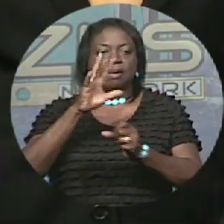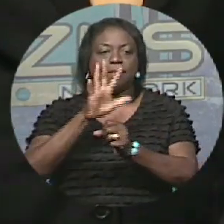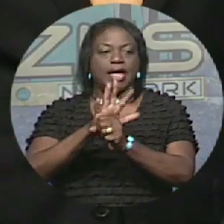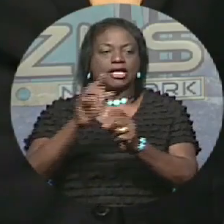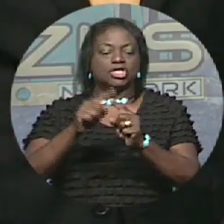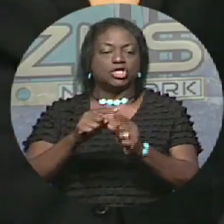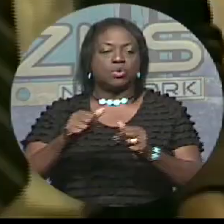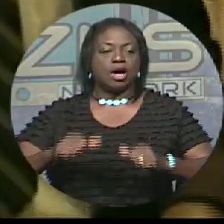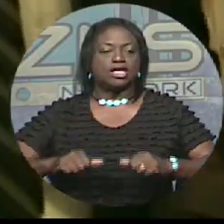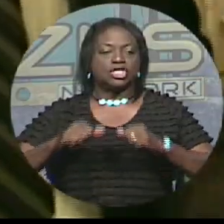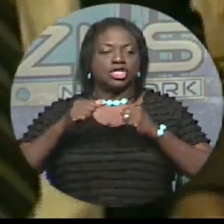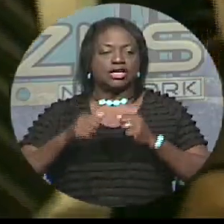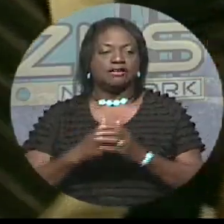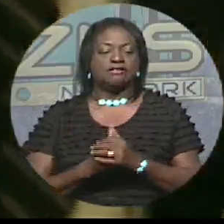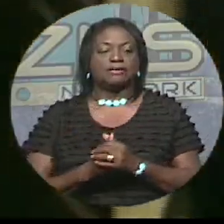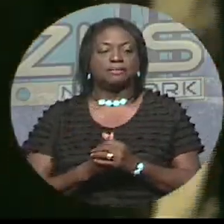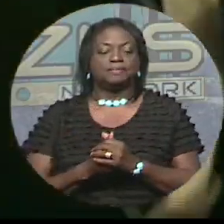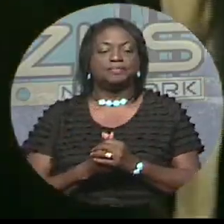address.